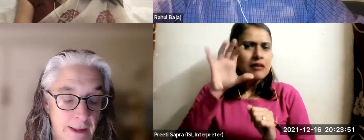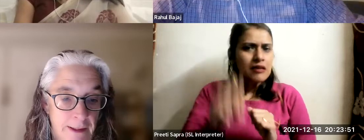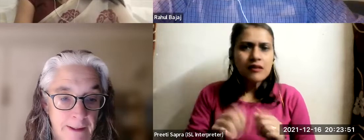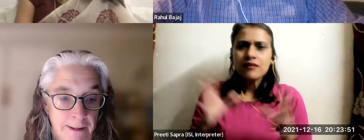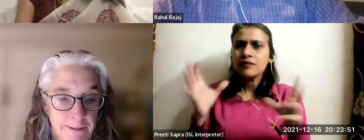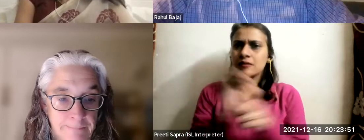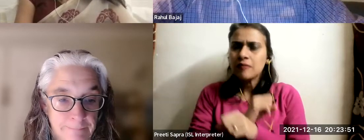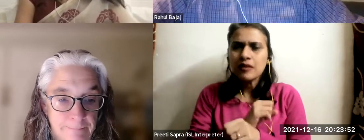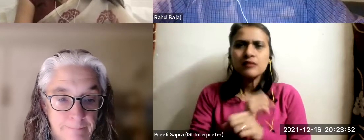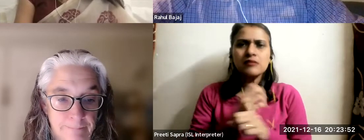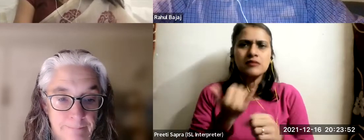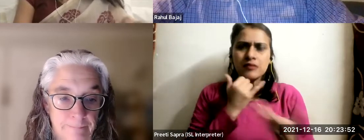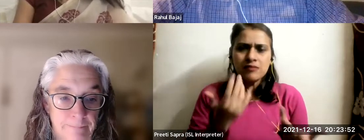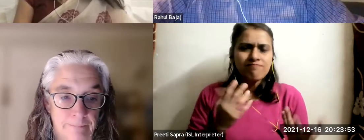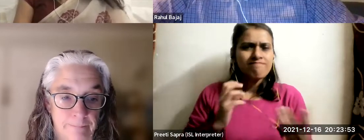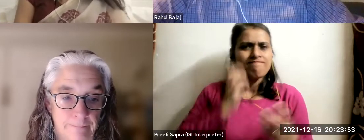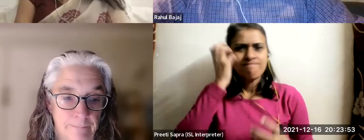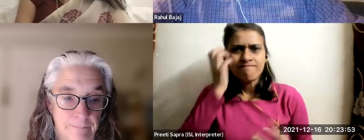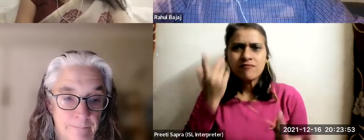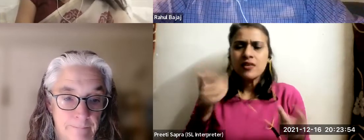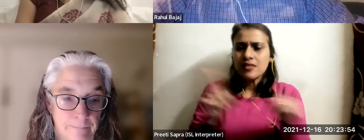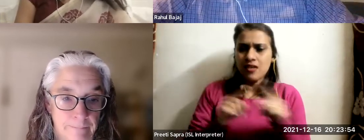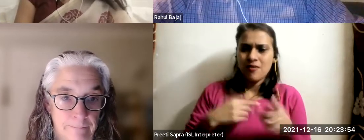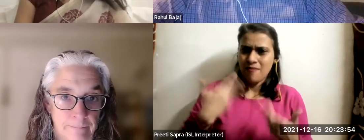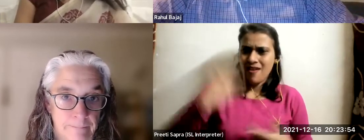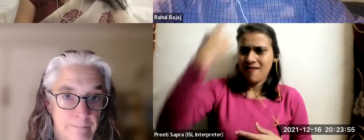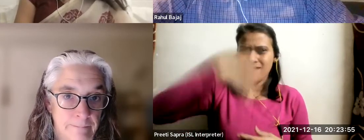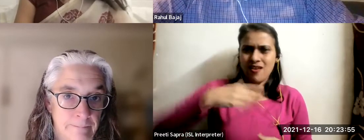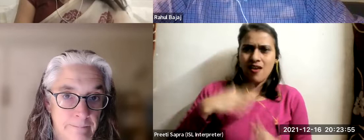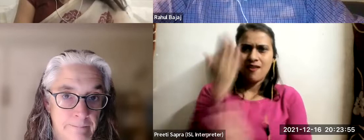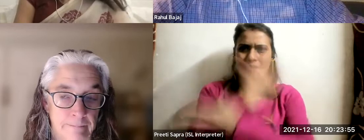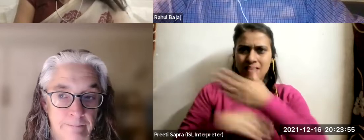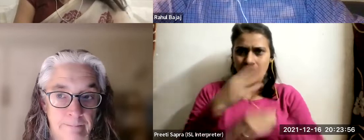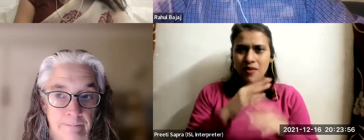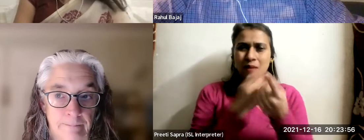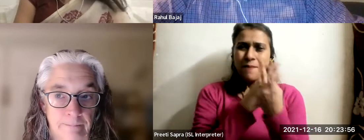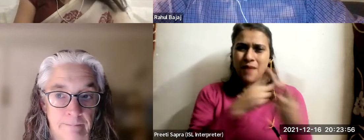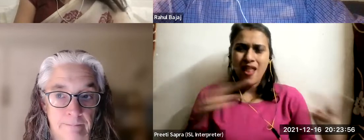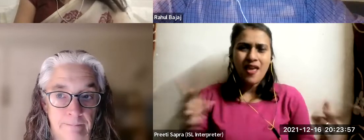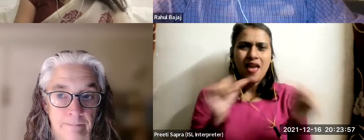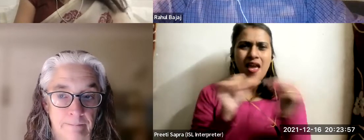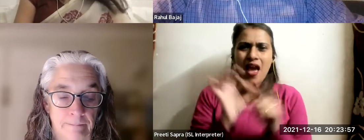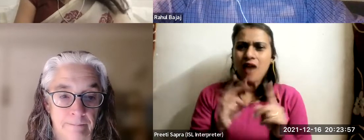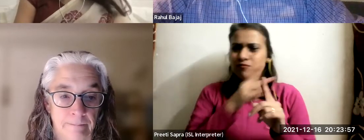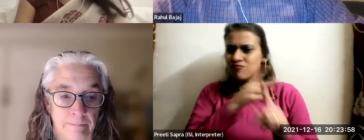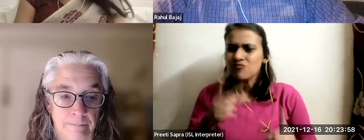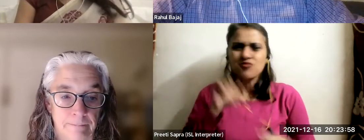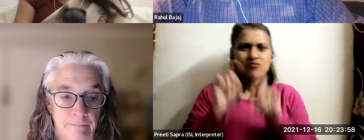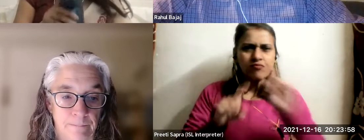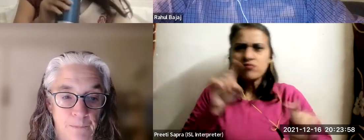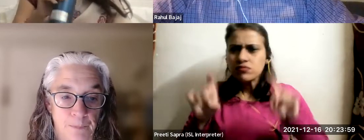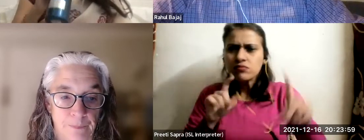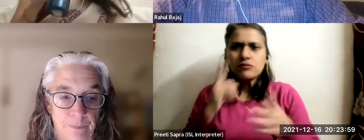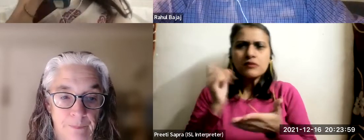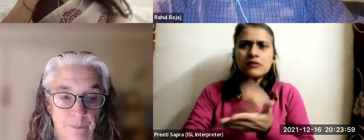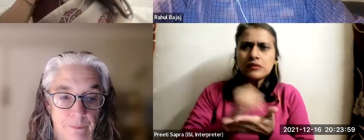effect that why should I, as a disabled person, have to jump through so many hoops to access something very basic, which